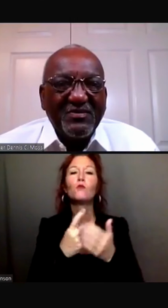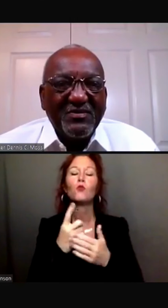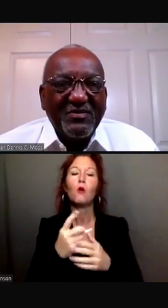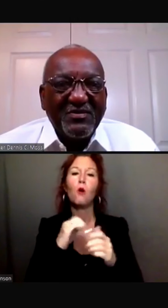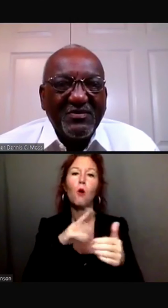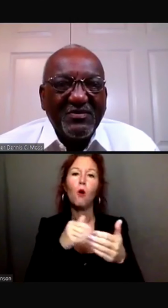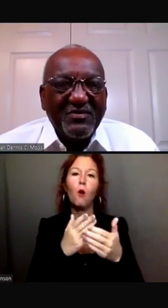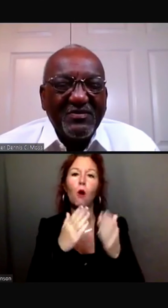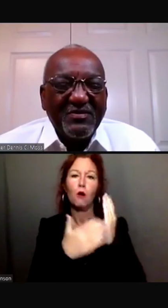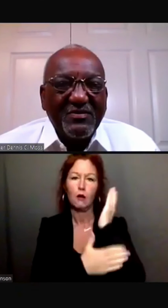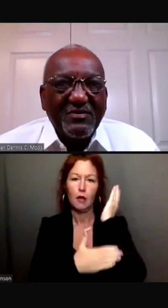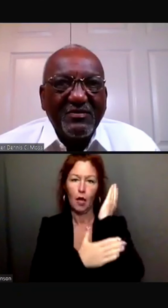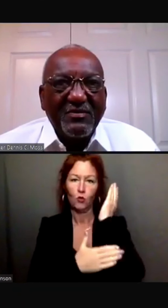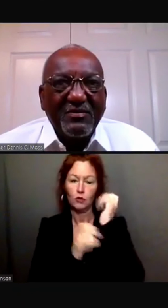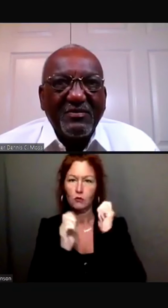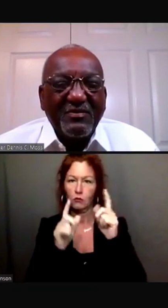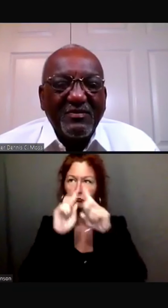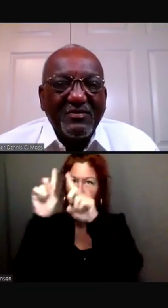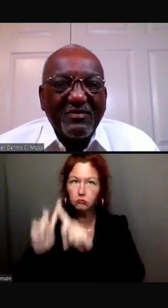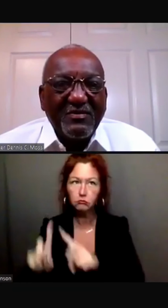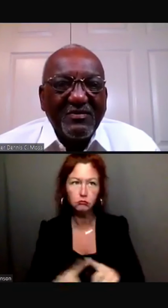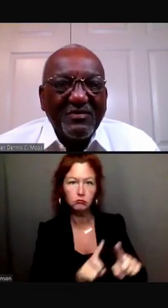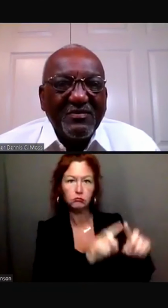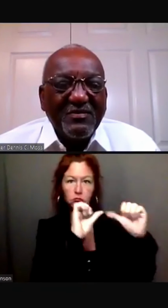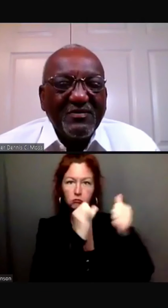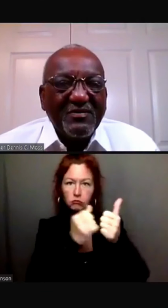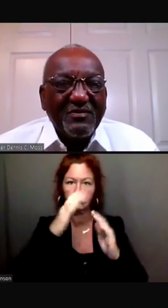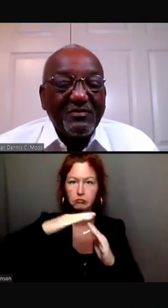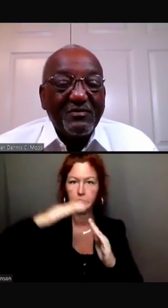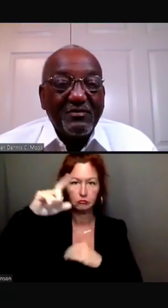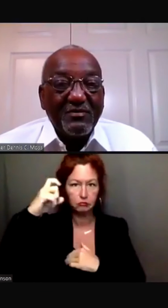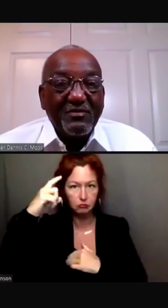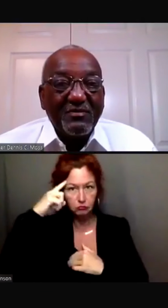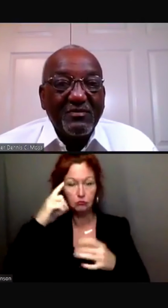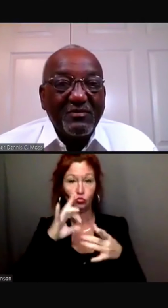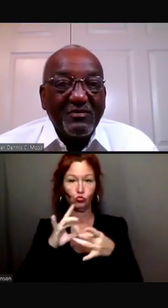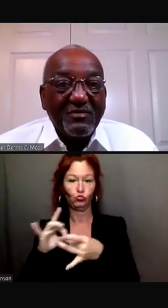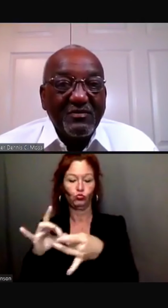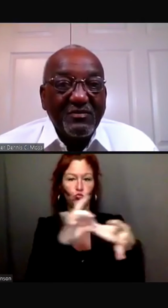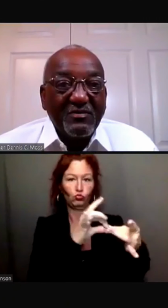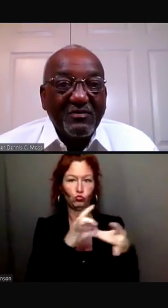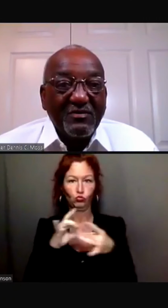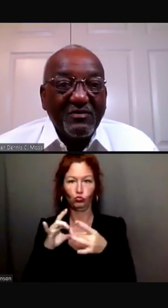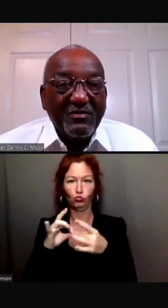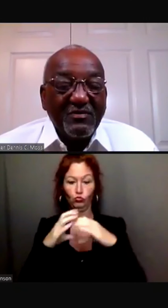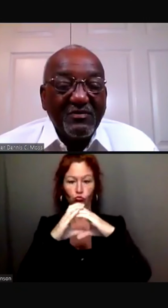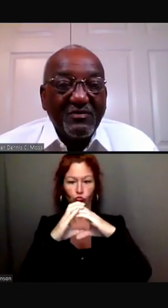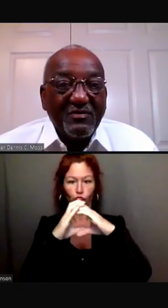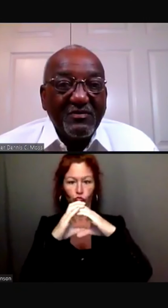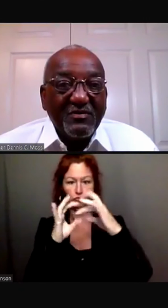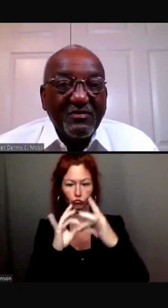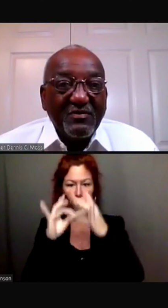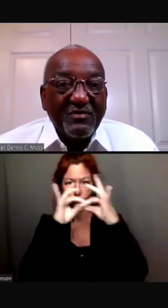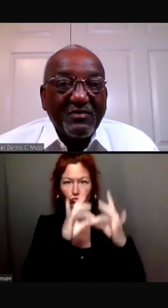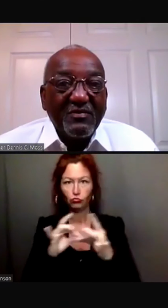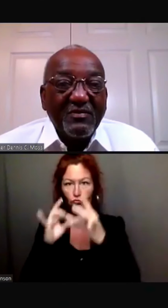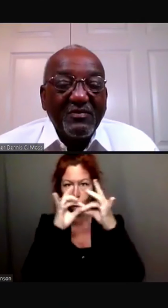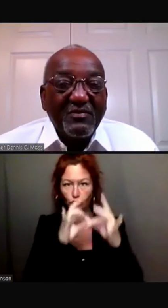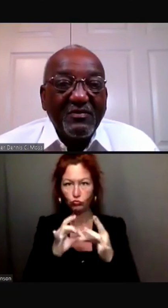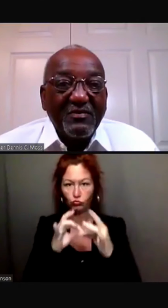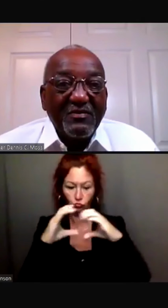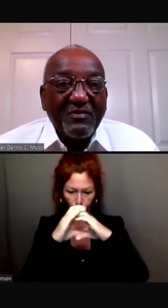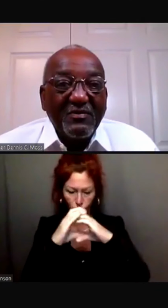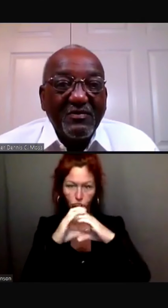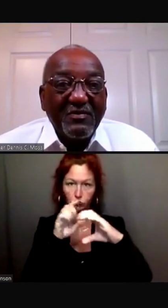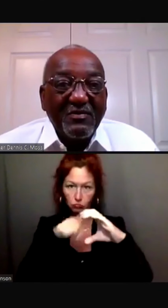buildings. So in the long range with this, the idea being is that even if we have to be separated, we can bring